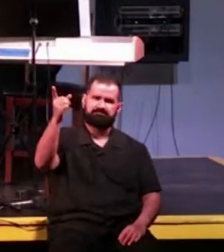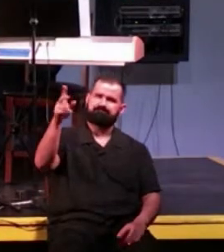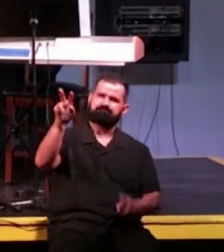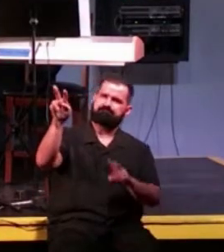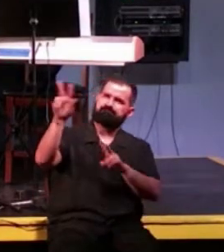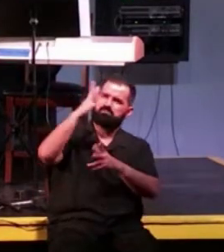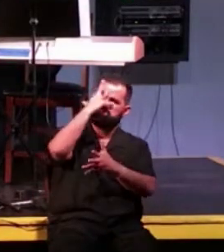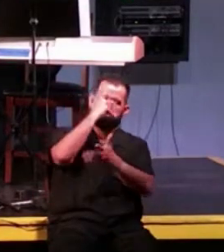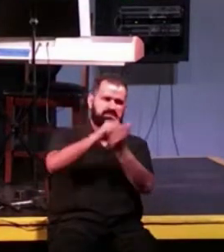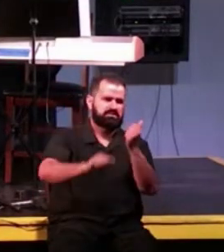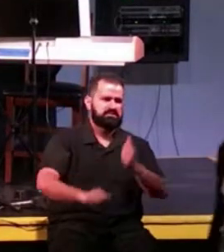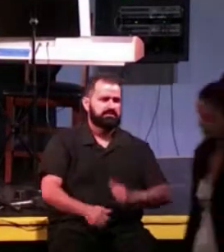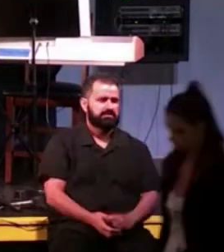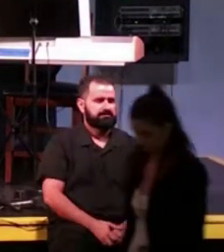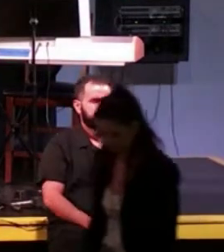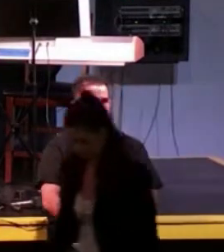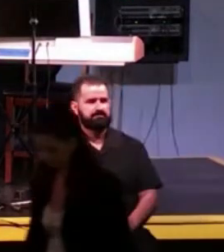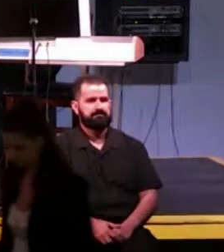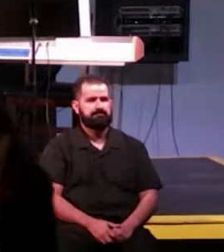ruthless.